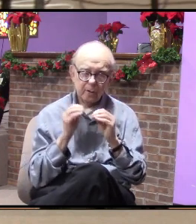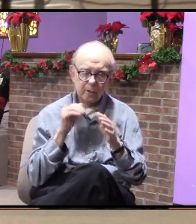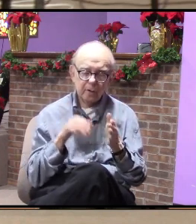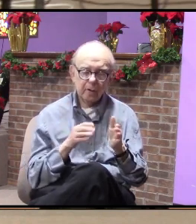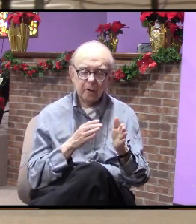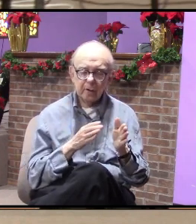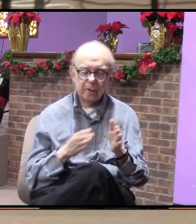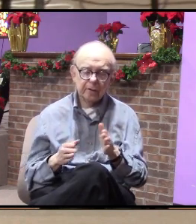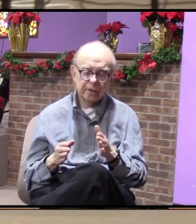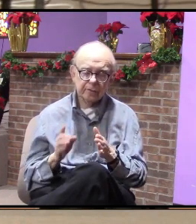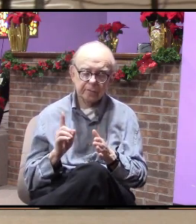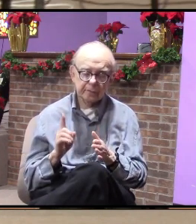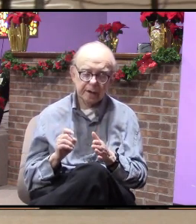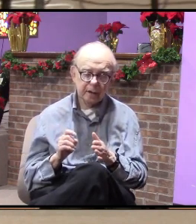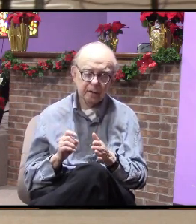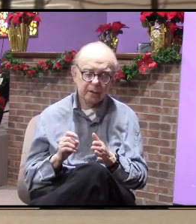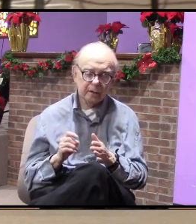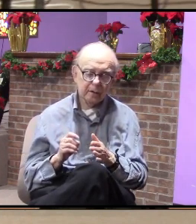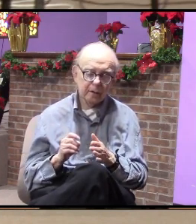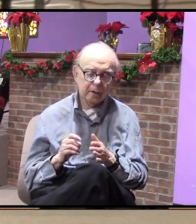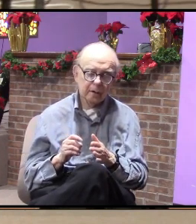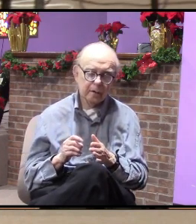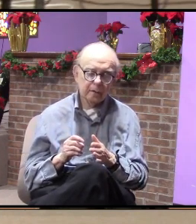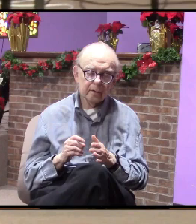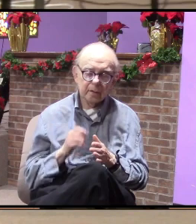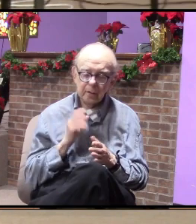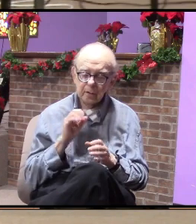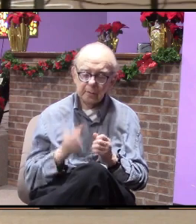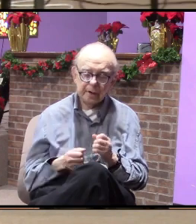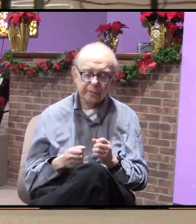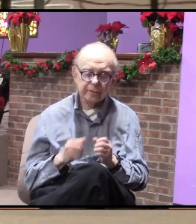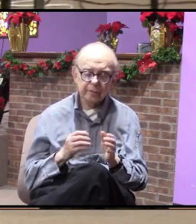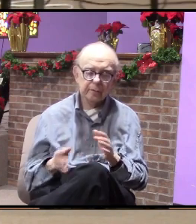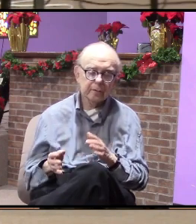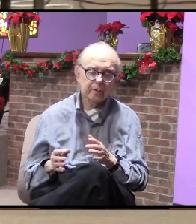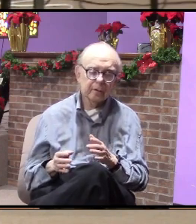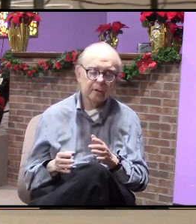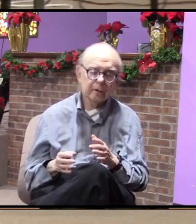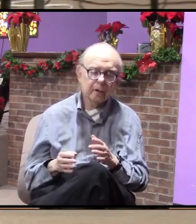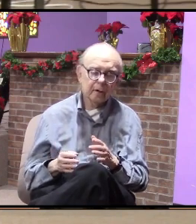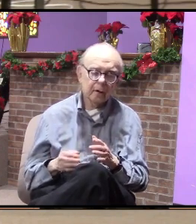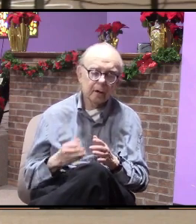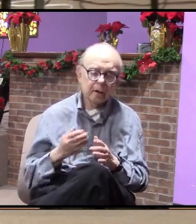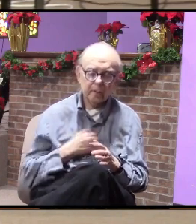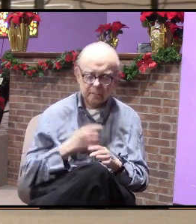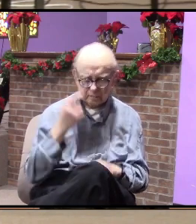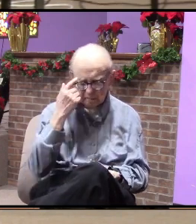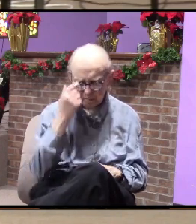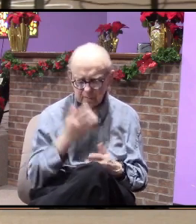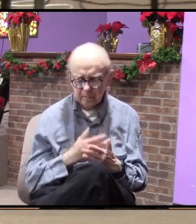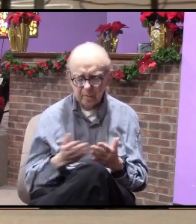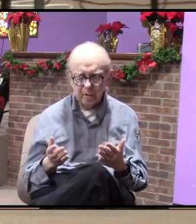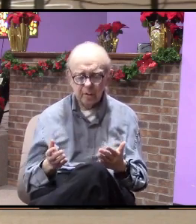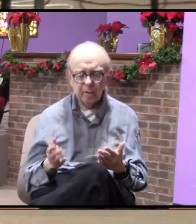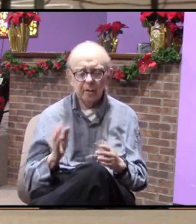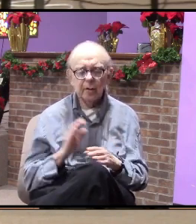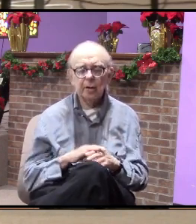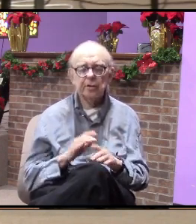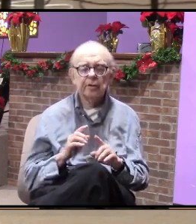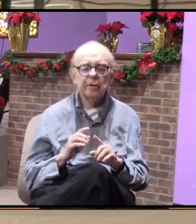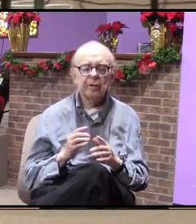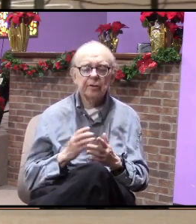that it should be on, or who brings the order into our life. Our mind and everything is on something